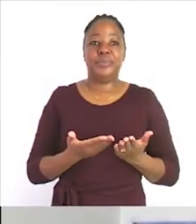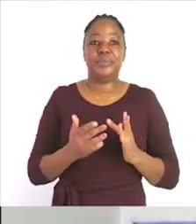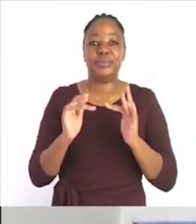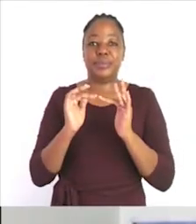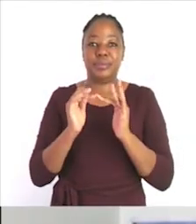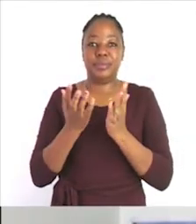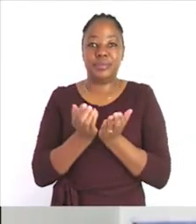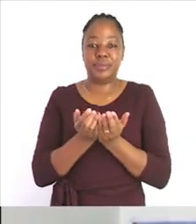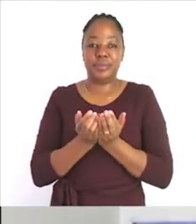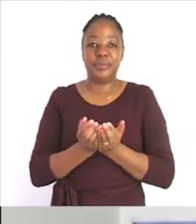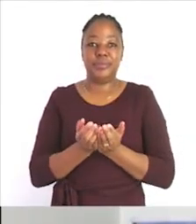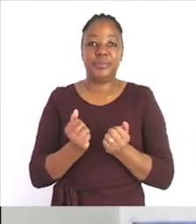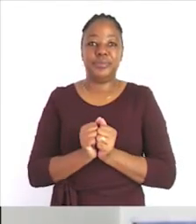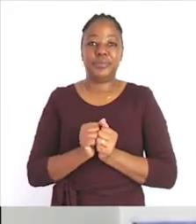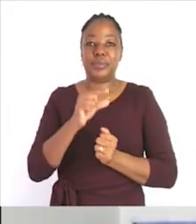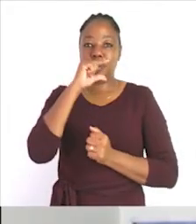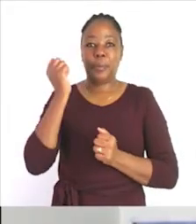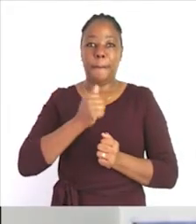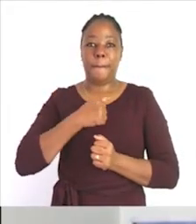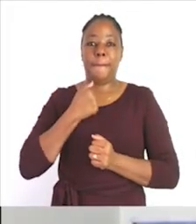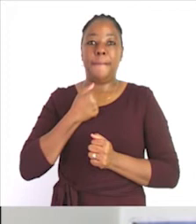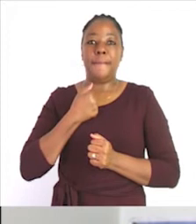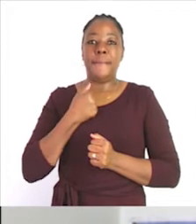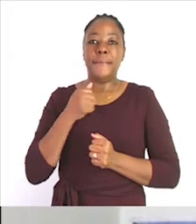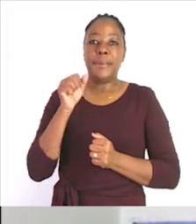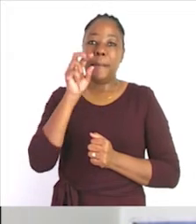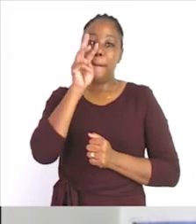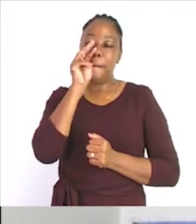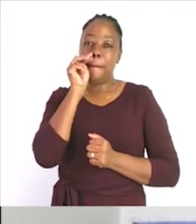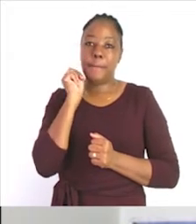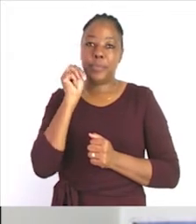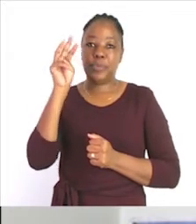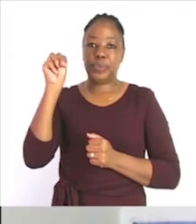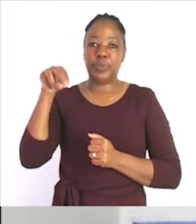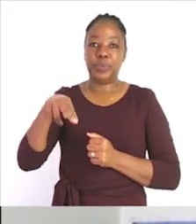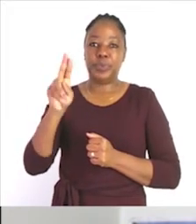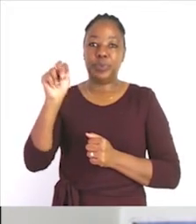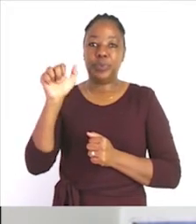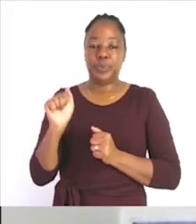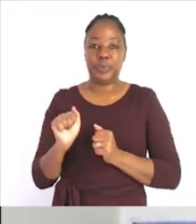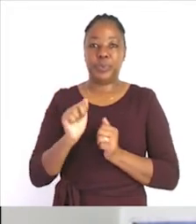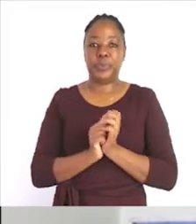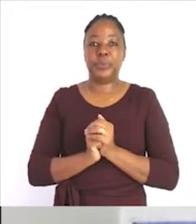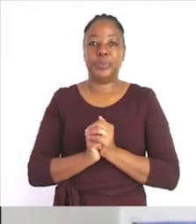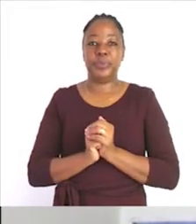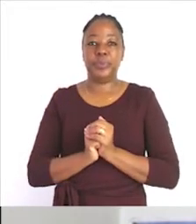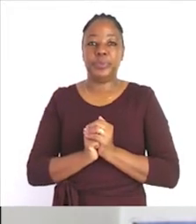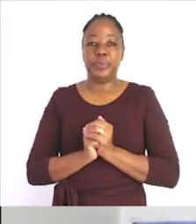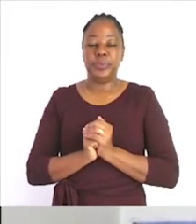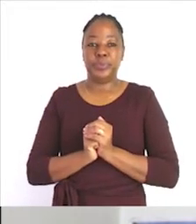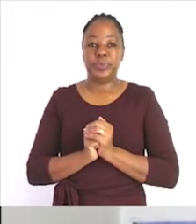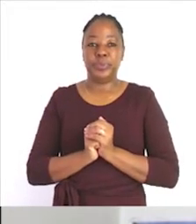everyone, and welcome to My Zone Online School. My name is Teacher Musa, and I have my friend joining us